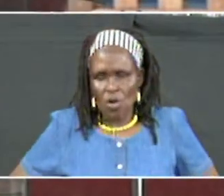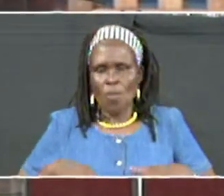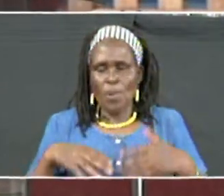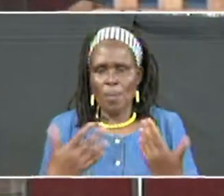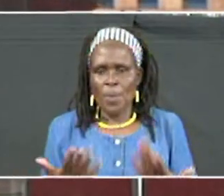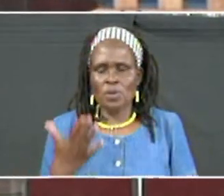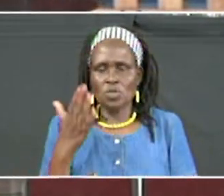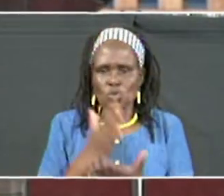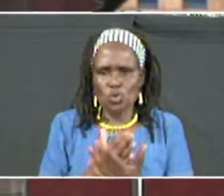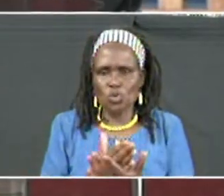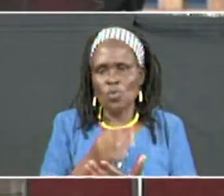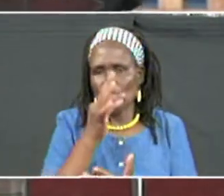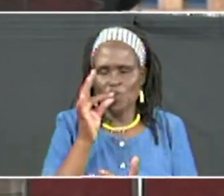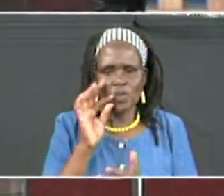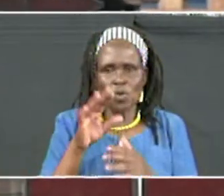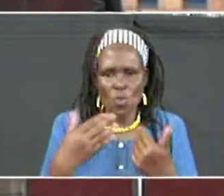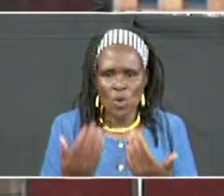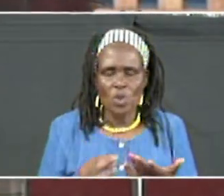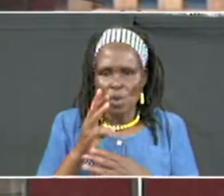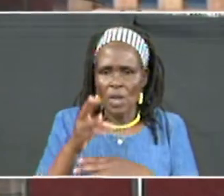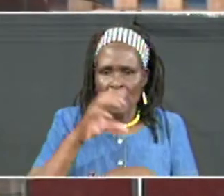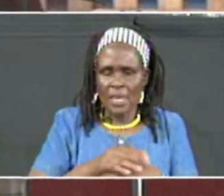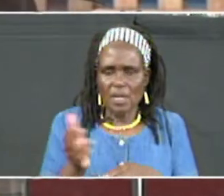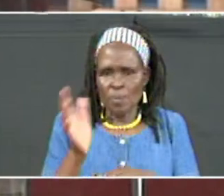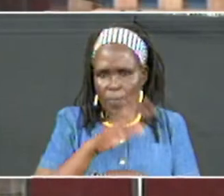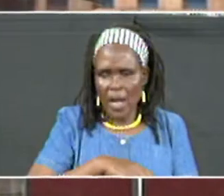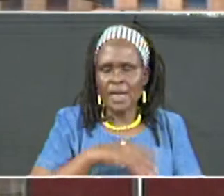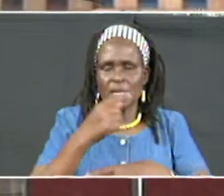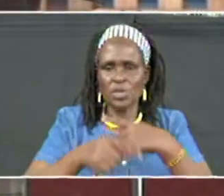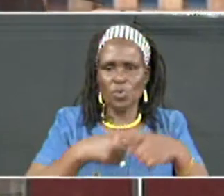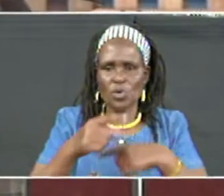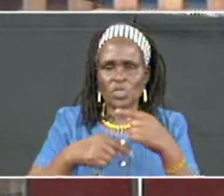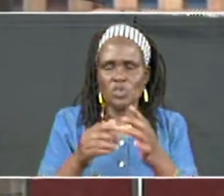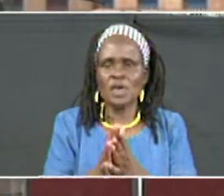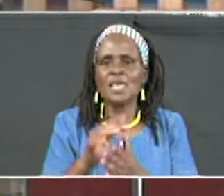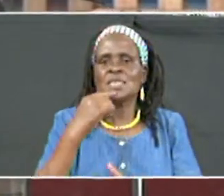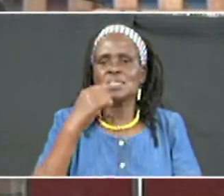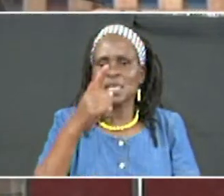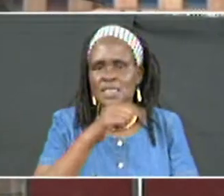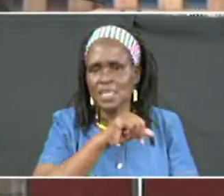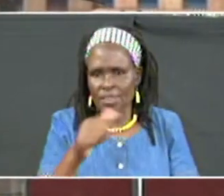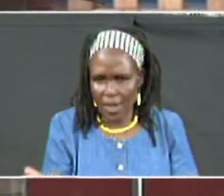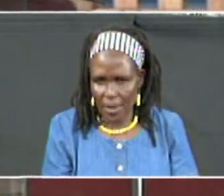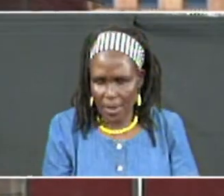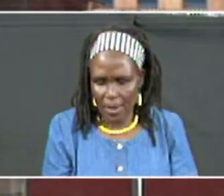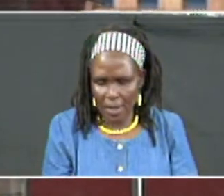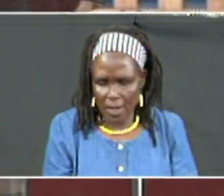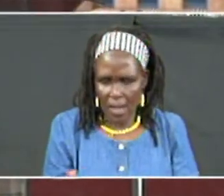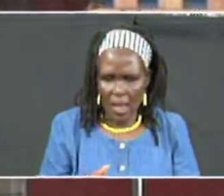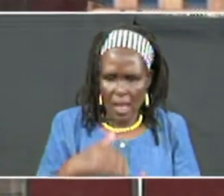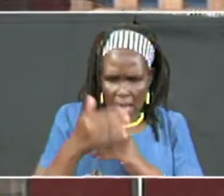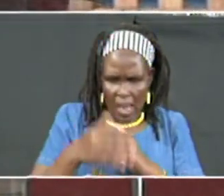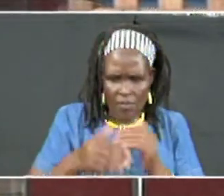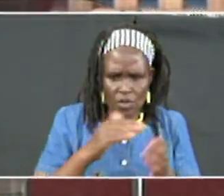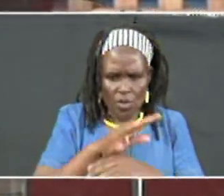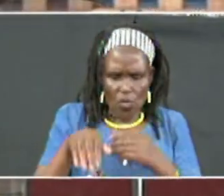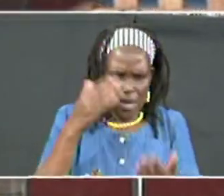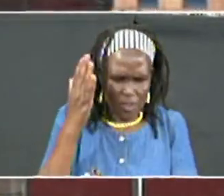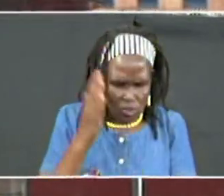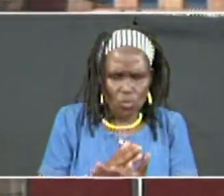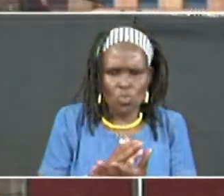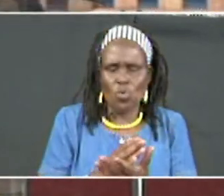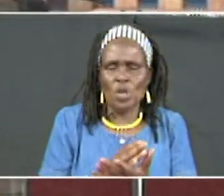we will get back to, he goes ahead and says, then, after you have truly fasted,